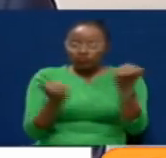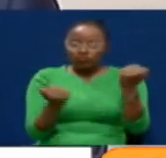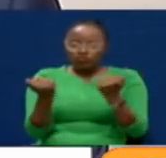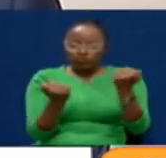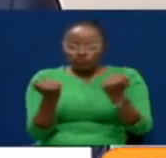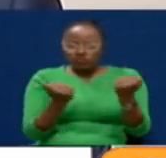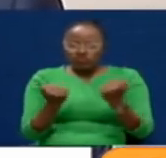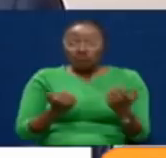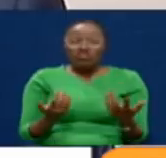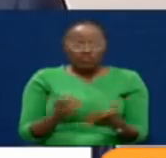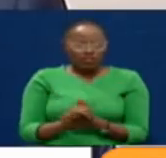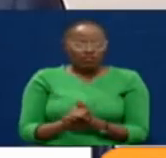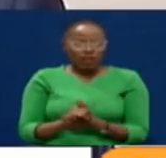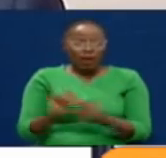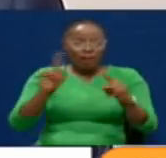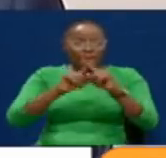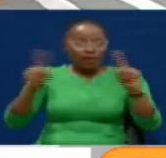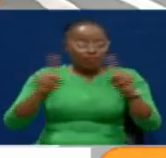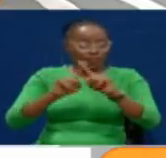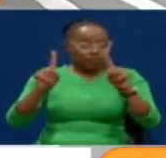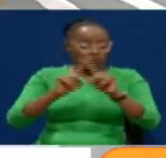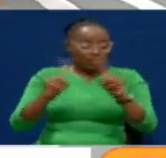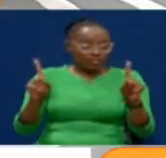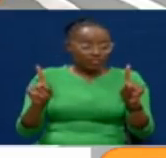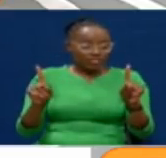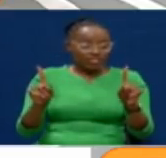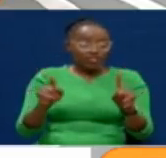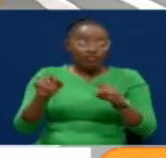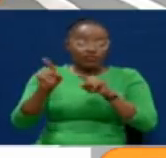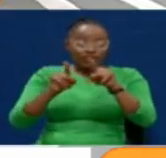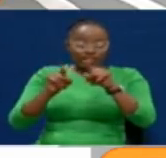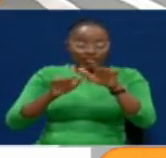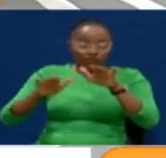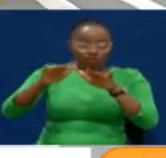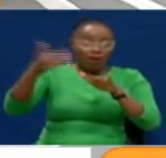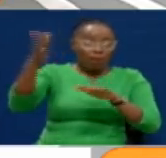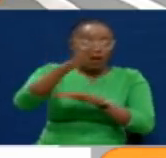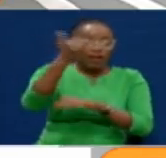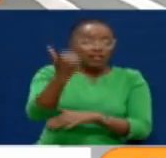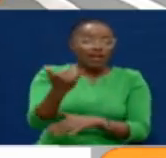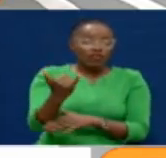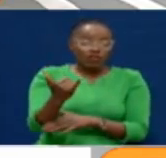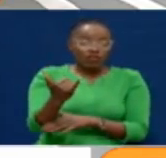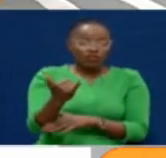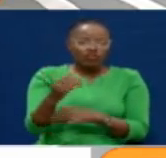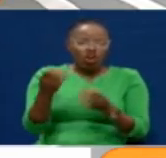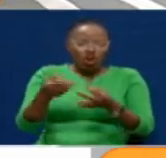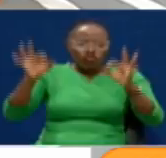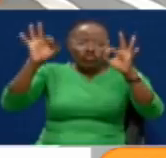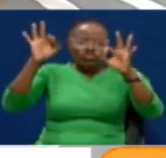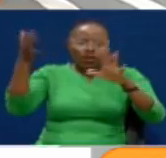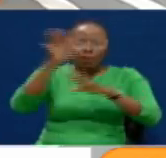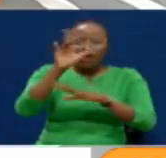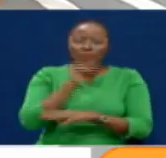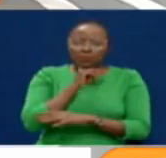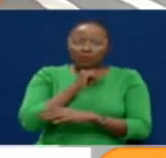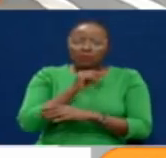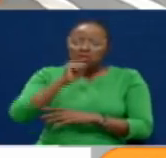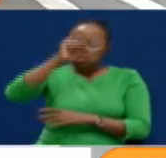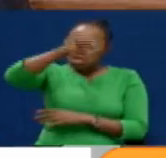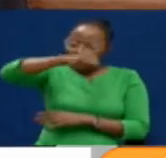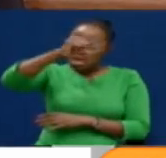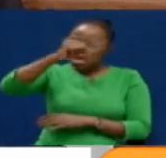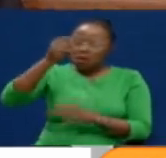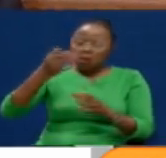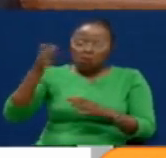card. But Jeff, the safari which is back now, let me tell you. Is it officially back? It's officially back. It's back. Let me